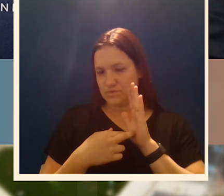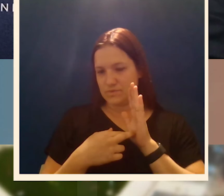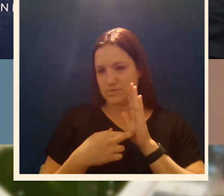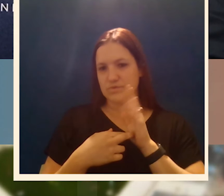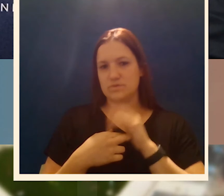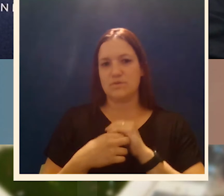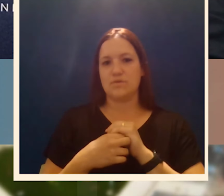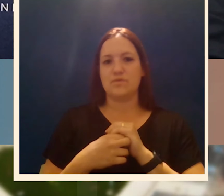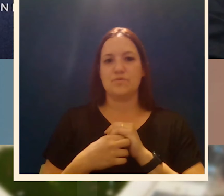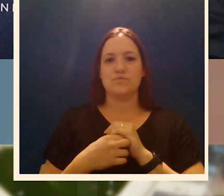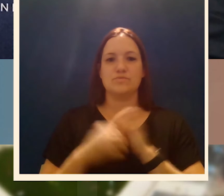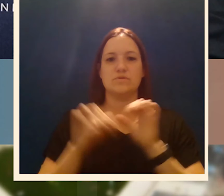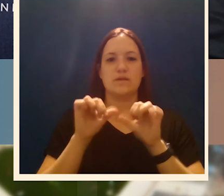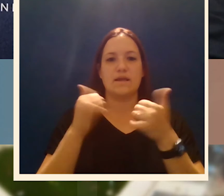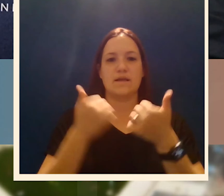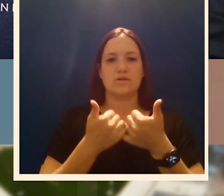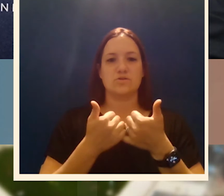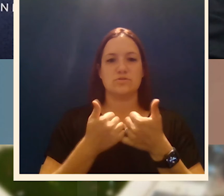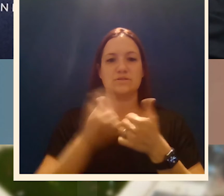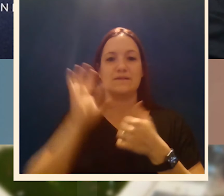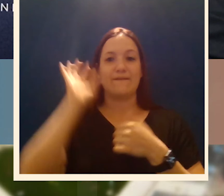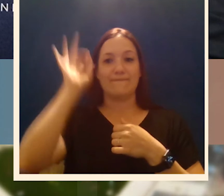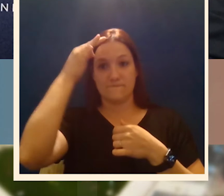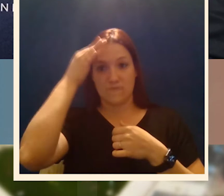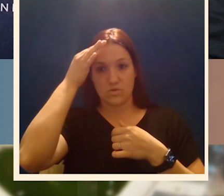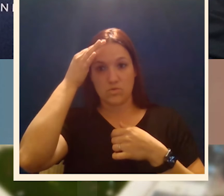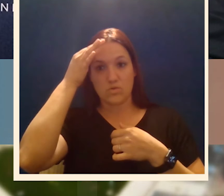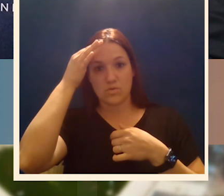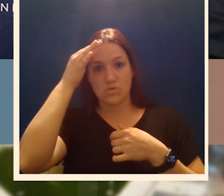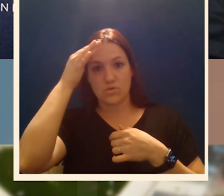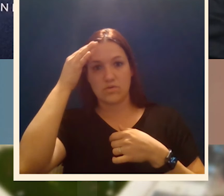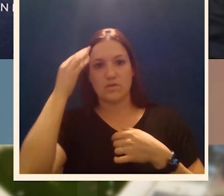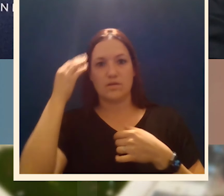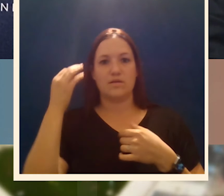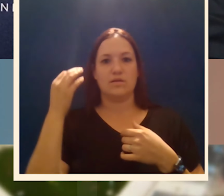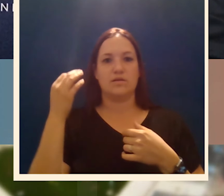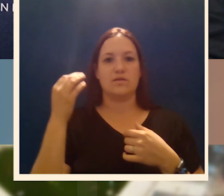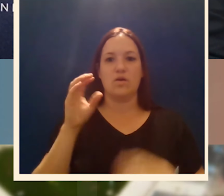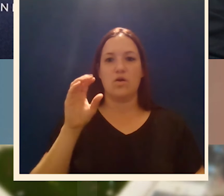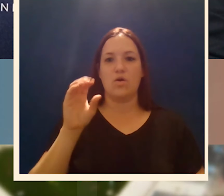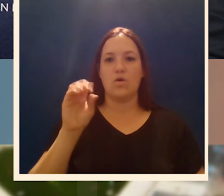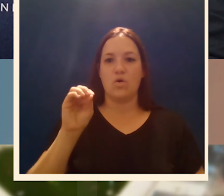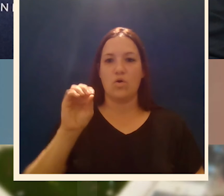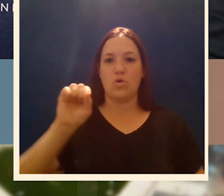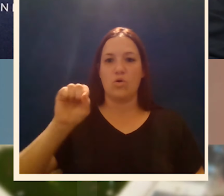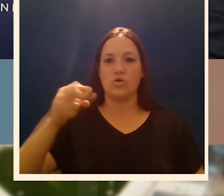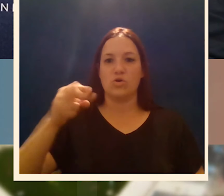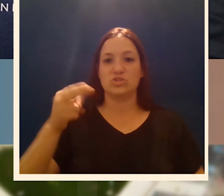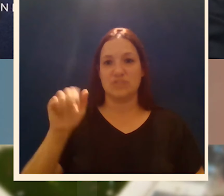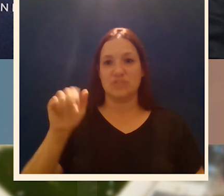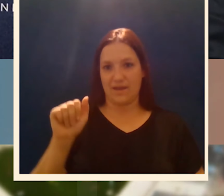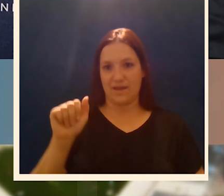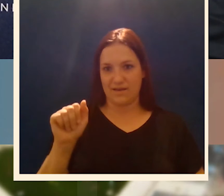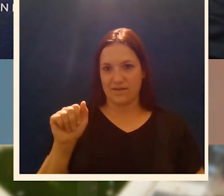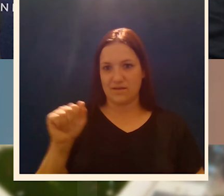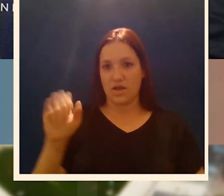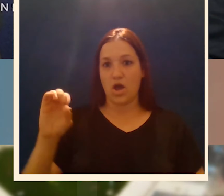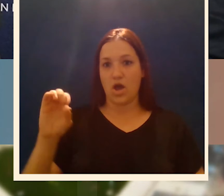OSHA, so Occupational Safety and Health Administration, which is a federal agency, but then there